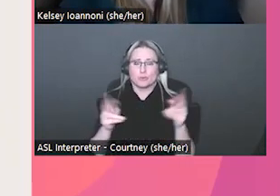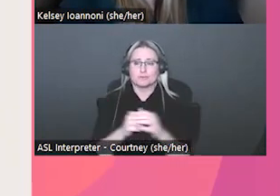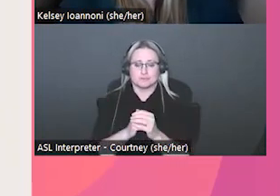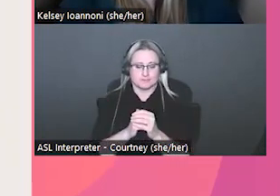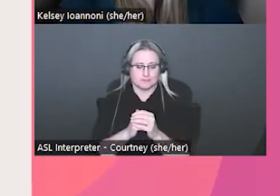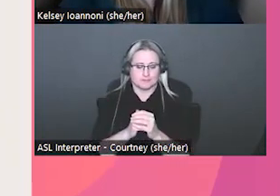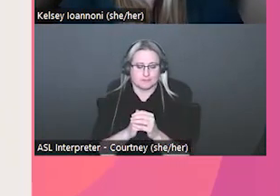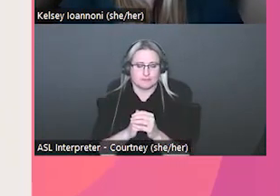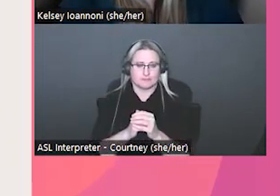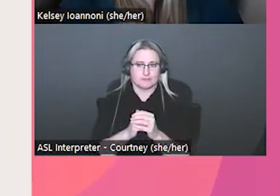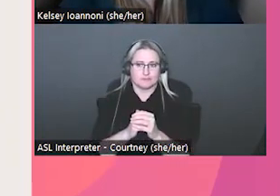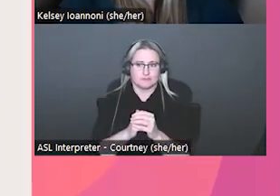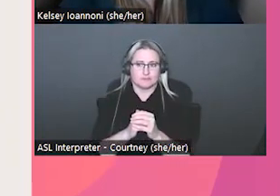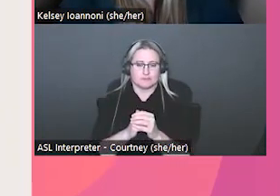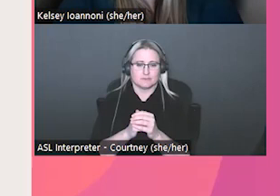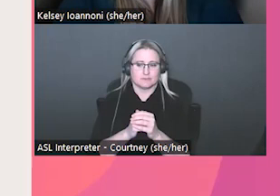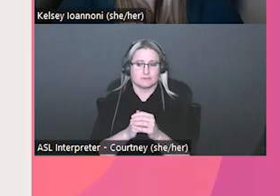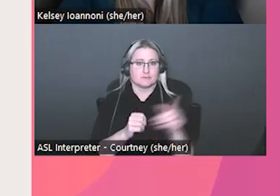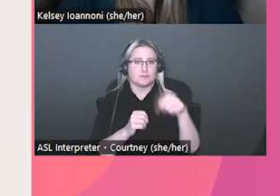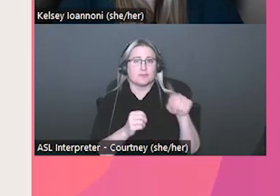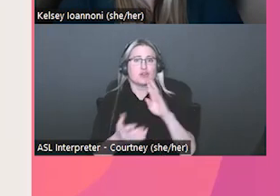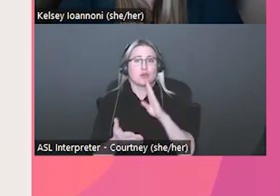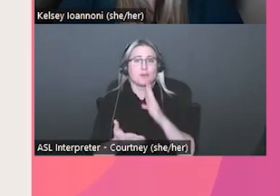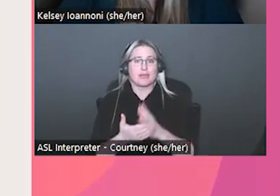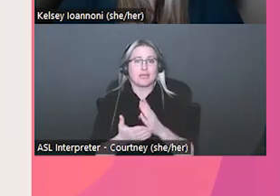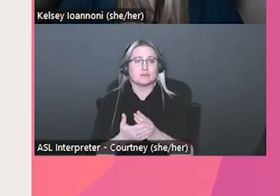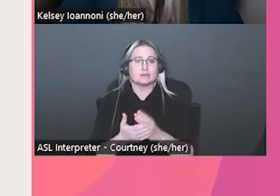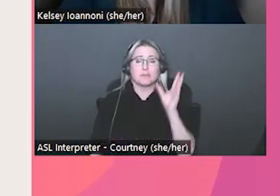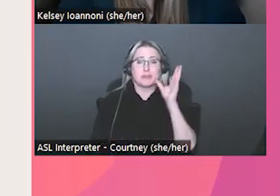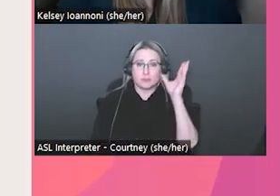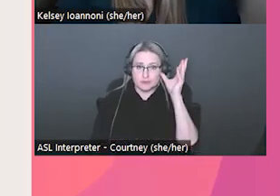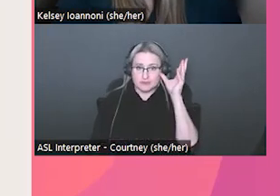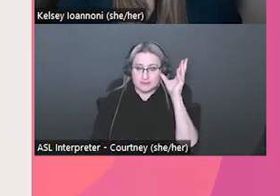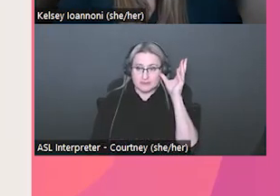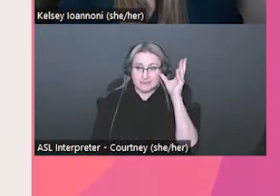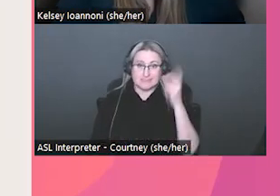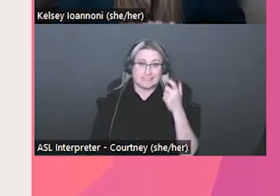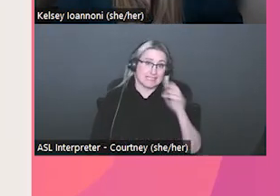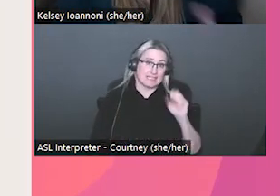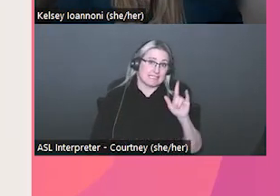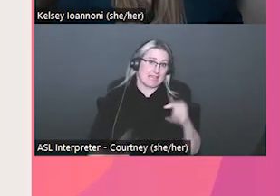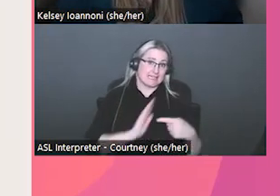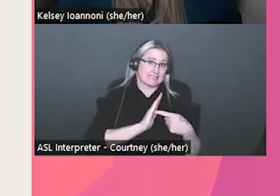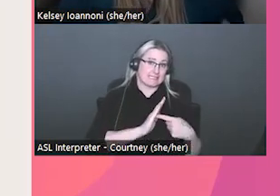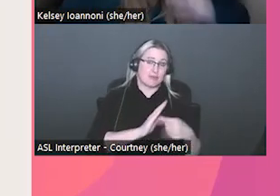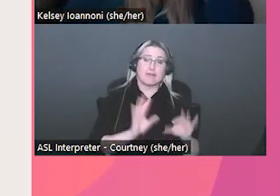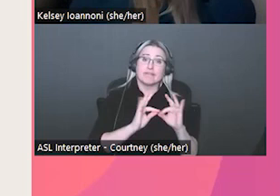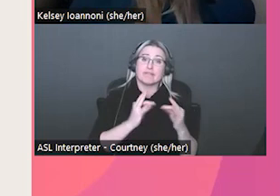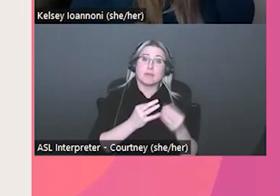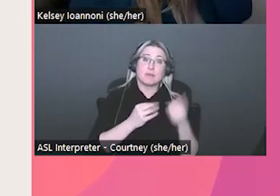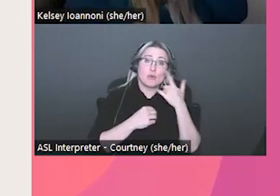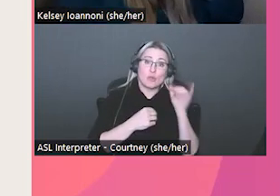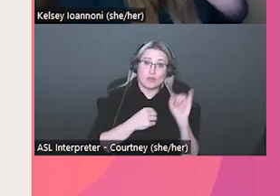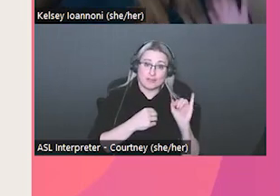you, talking about their parents, which we see in Sally's example, her family life outside of